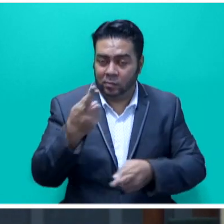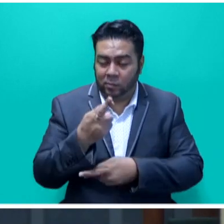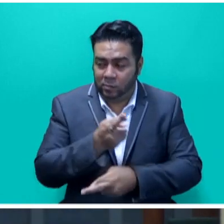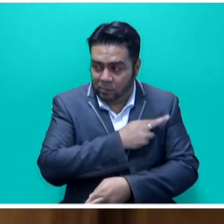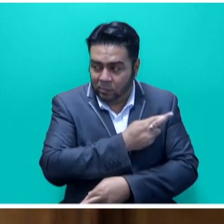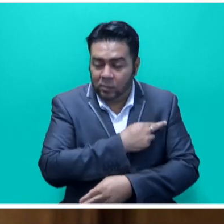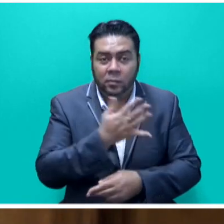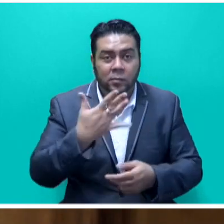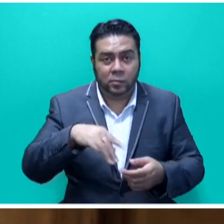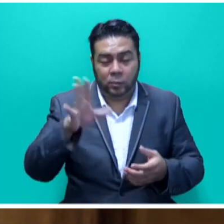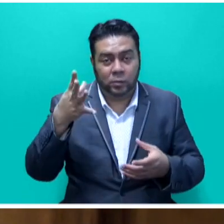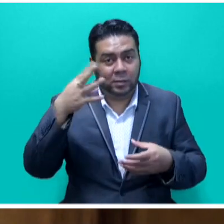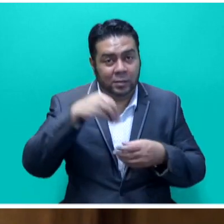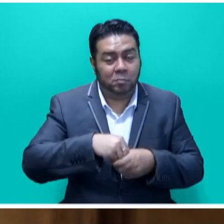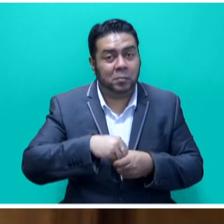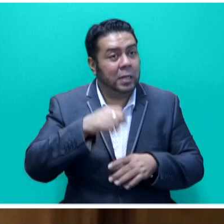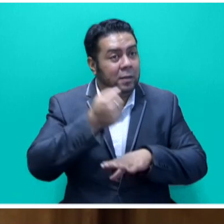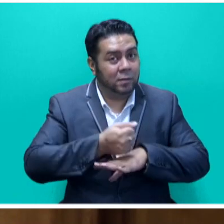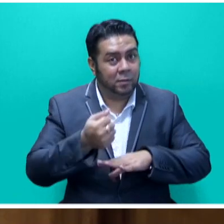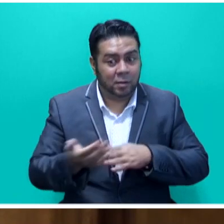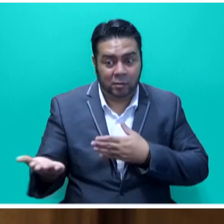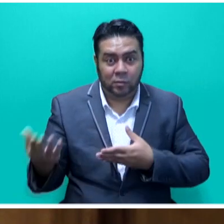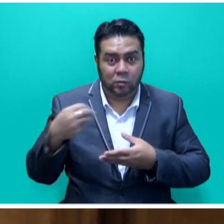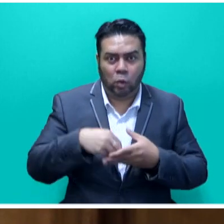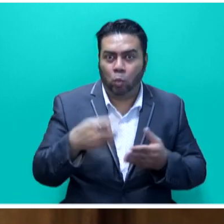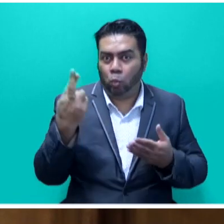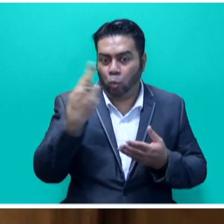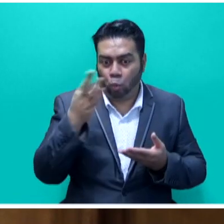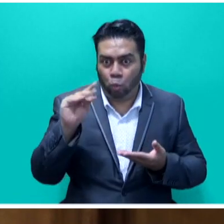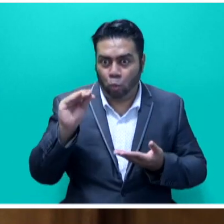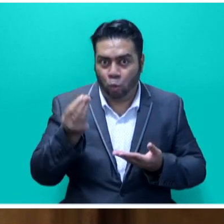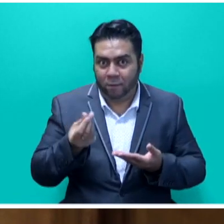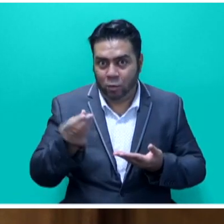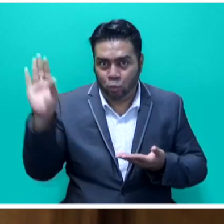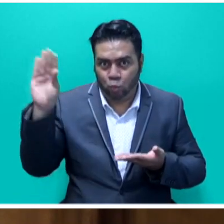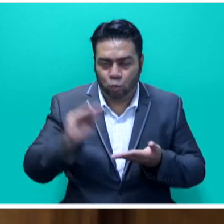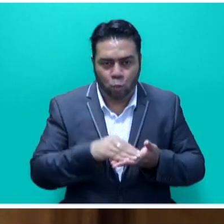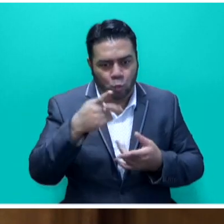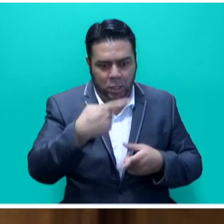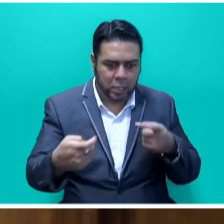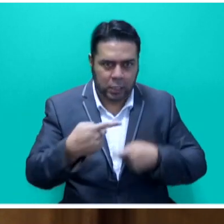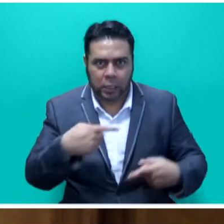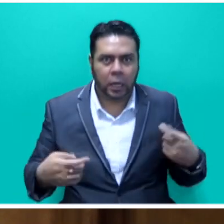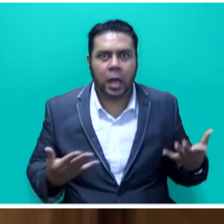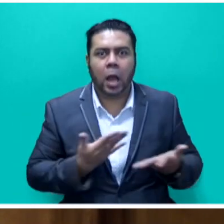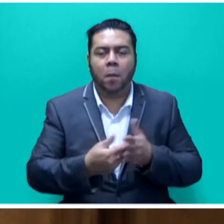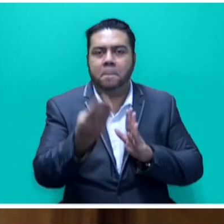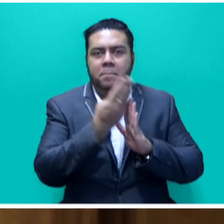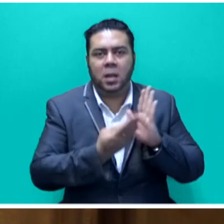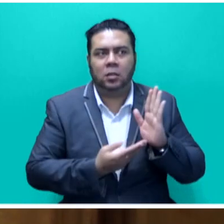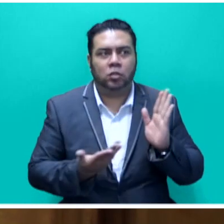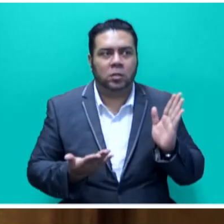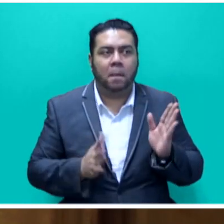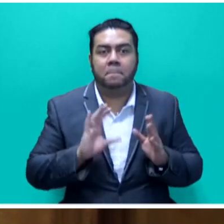when incoming government revenue was and is limited, the cuts had to be made in every possible budget line.